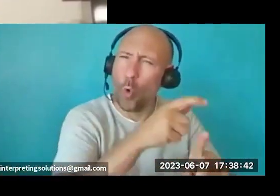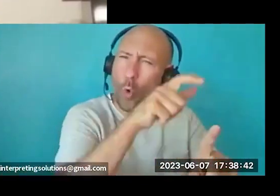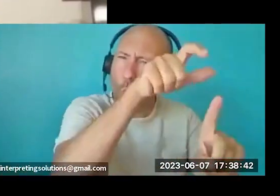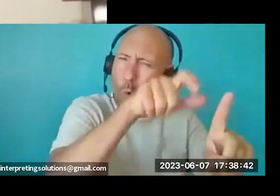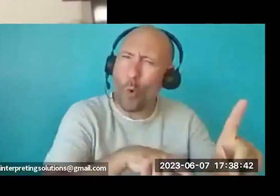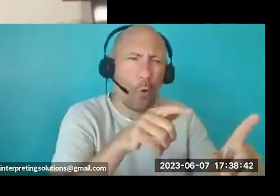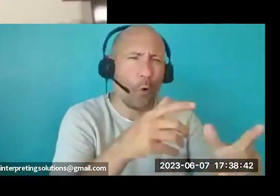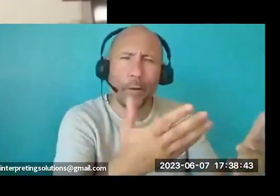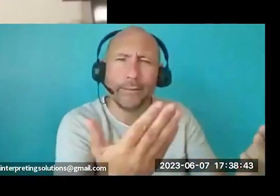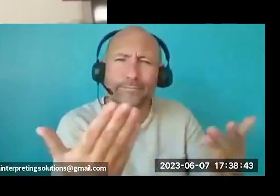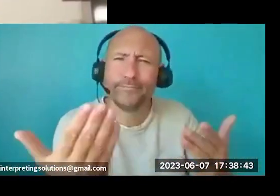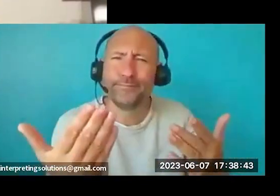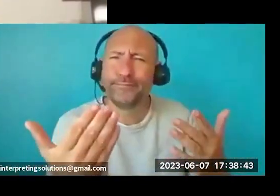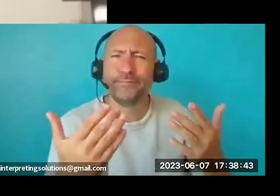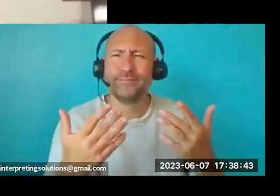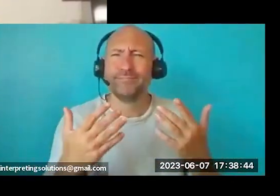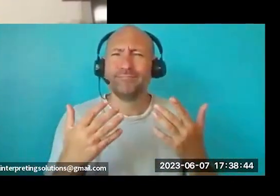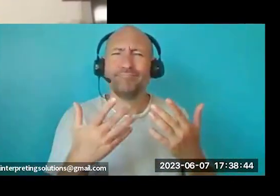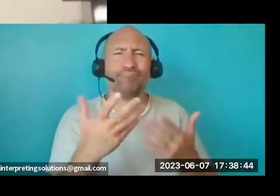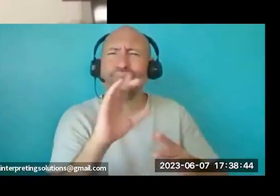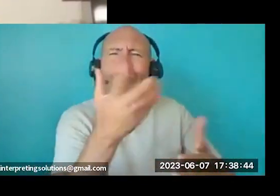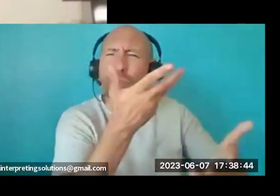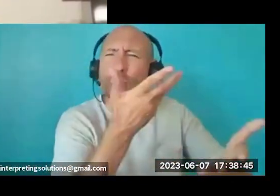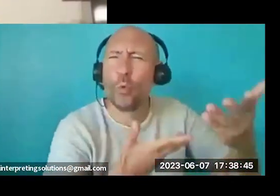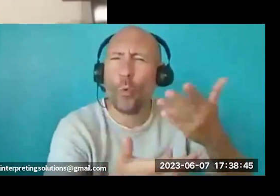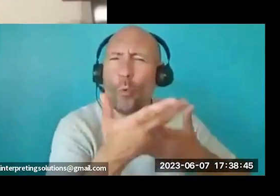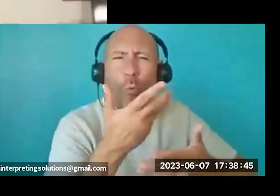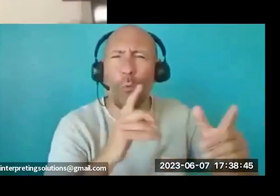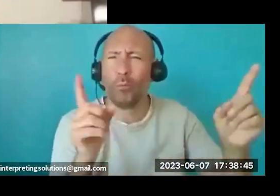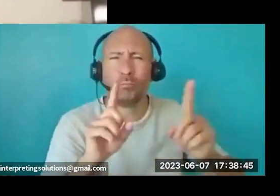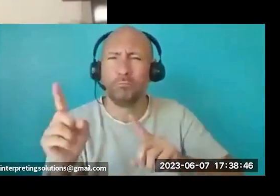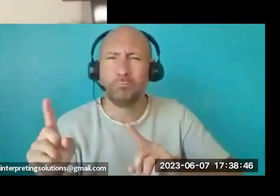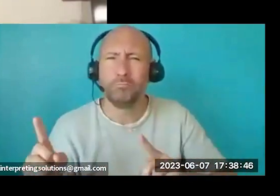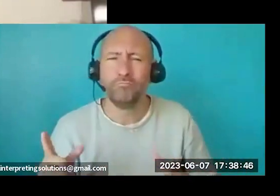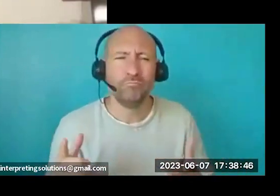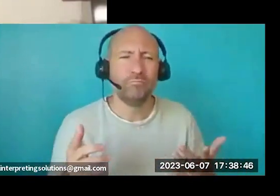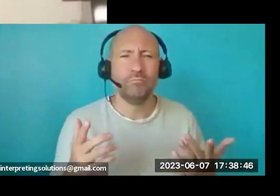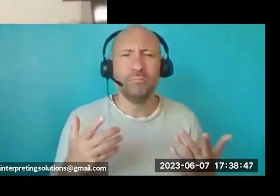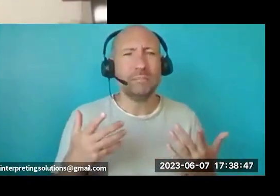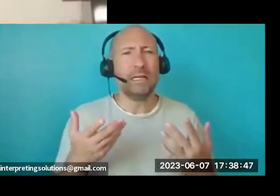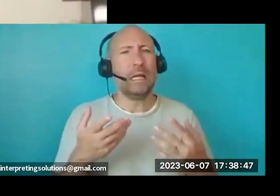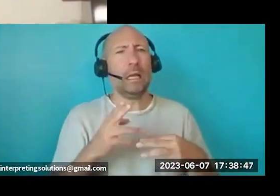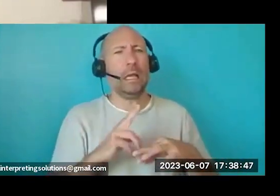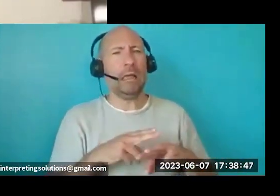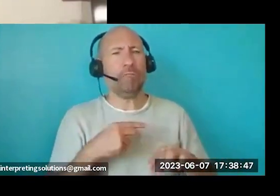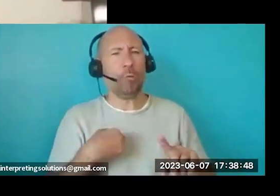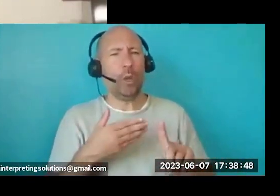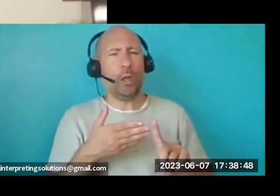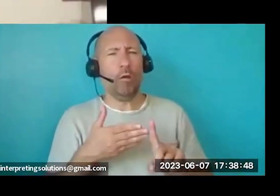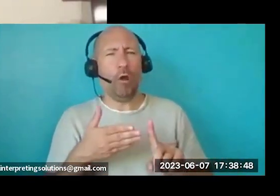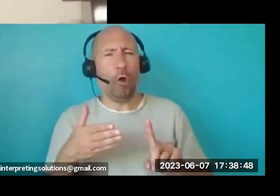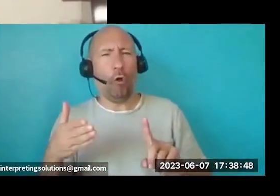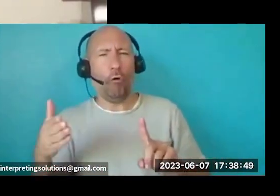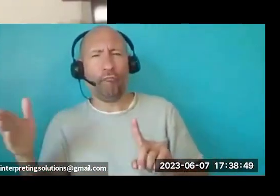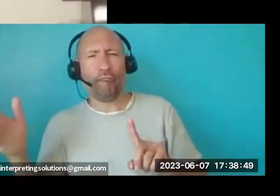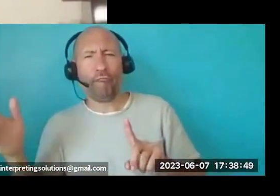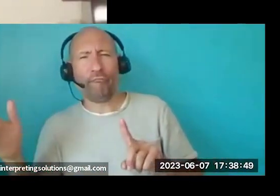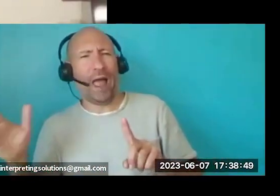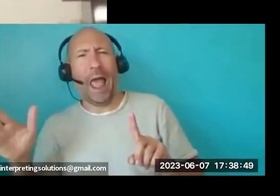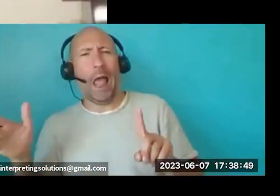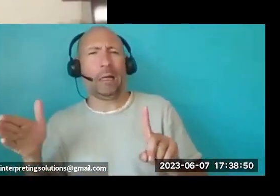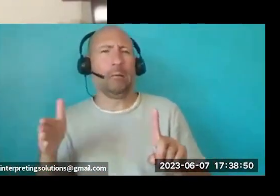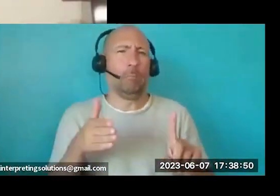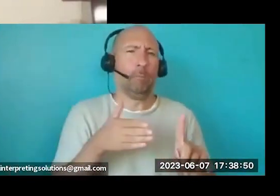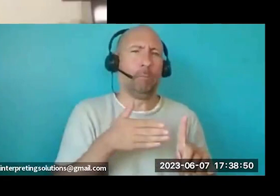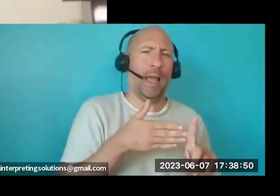and find an encounter. If we see that we are going different ways, then we make a step back